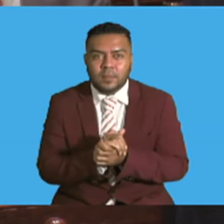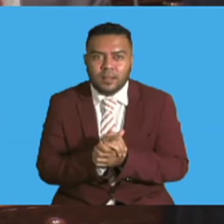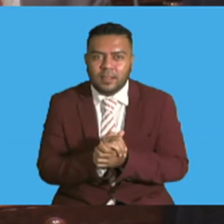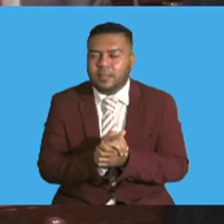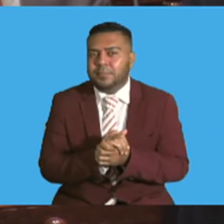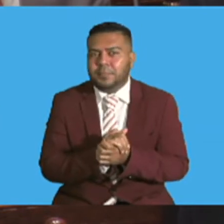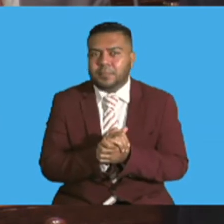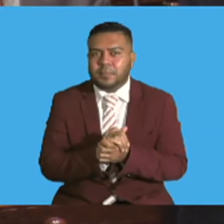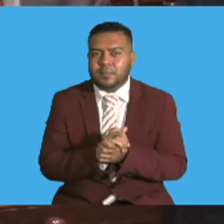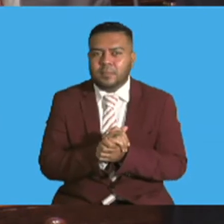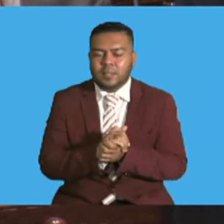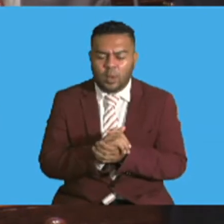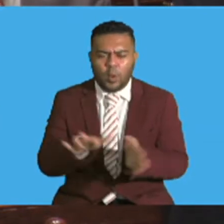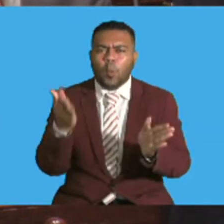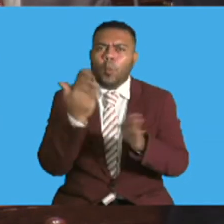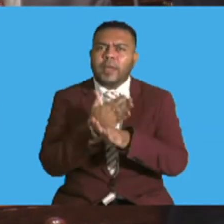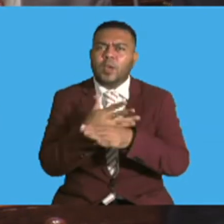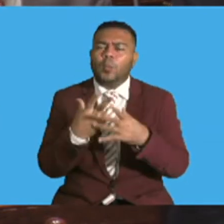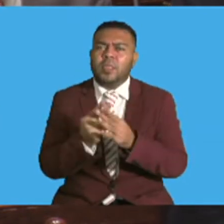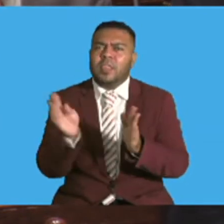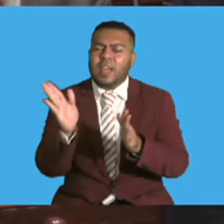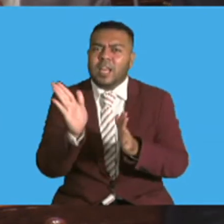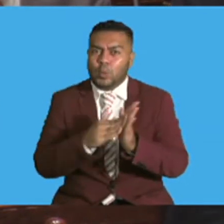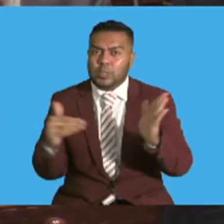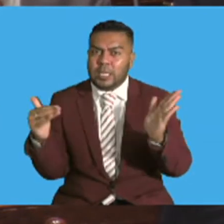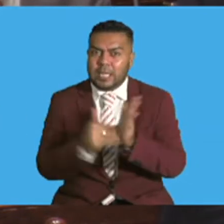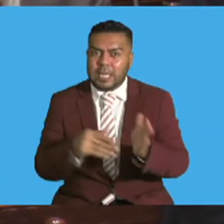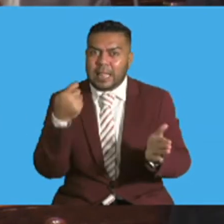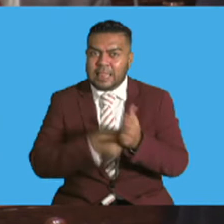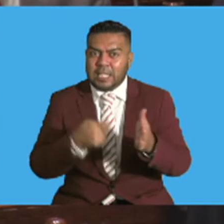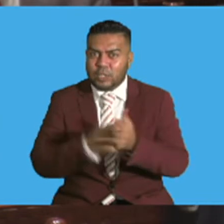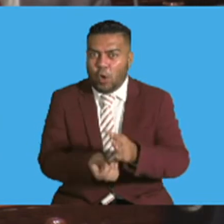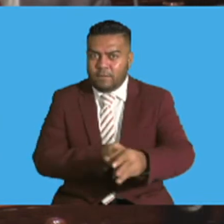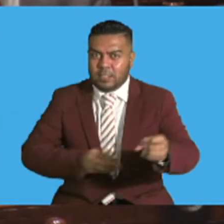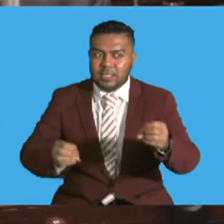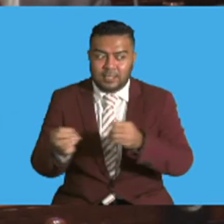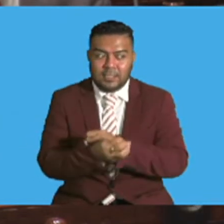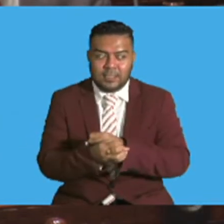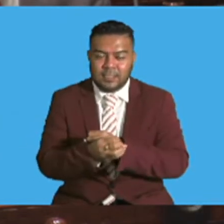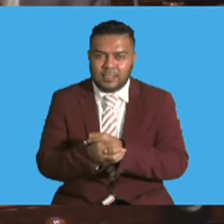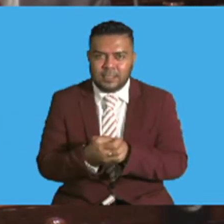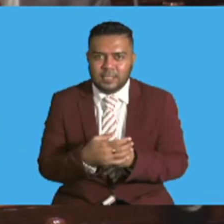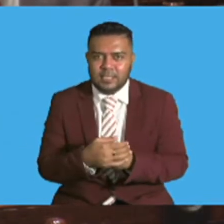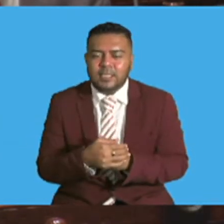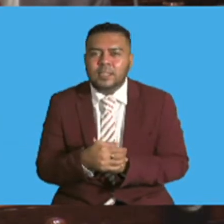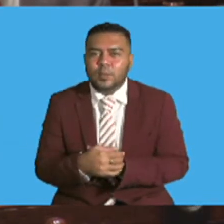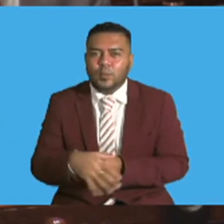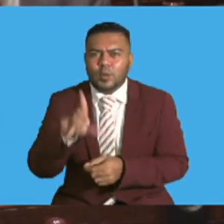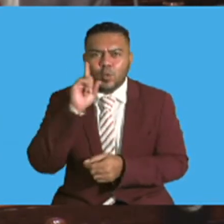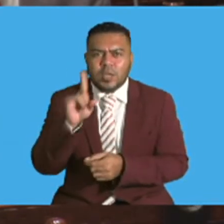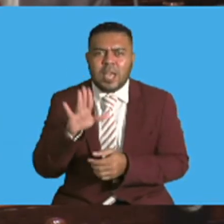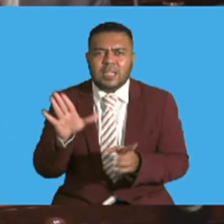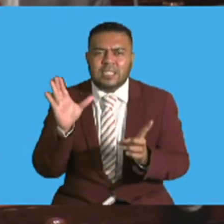New Zealand Tax Office, Mr. Speaker, sir, in looking at our tax laws, the customs laws in